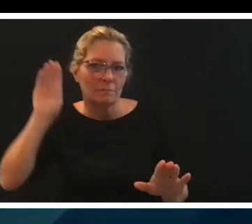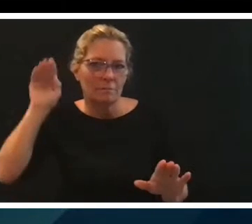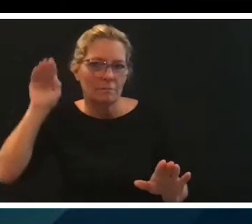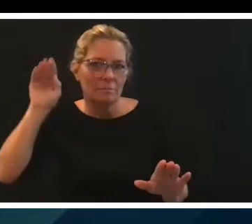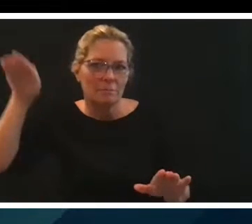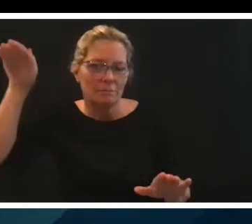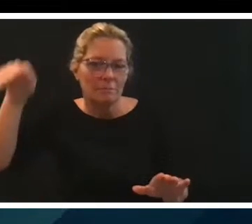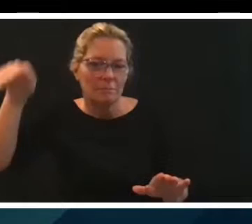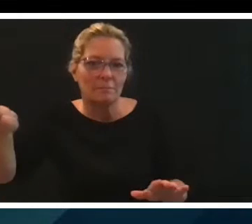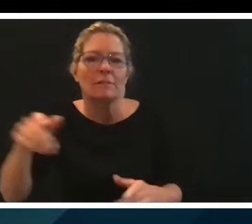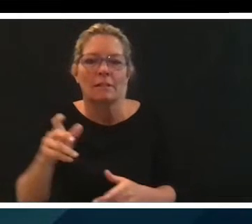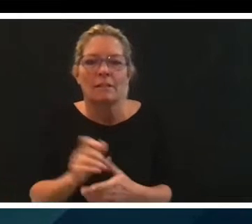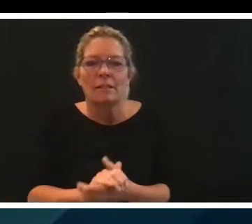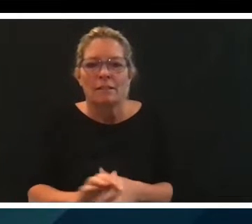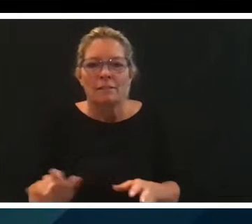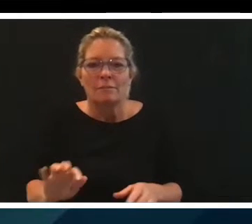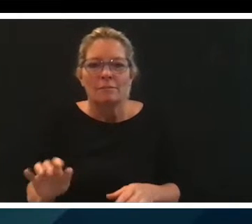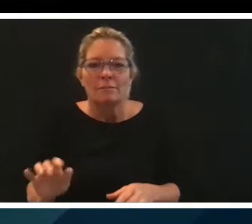you can,